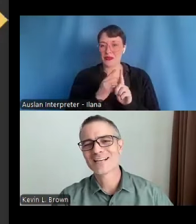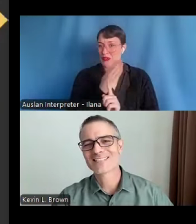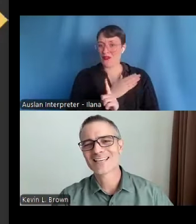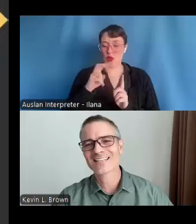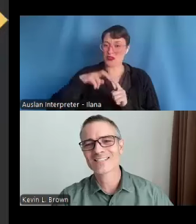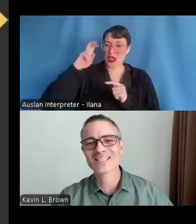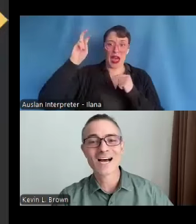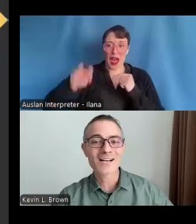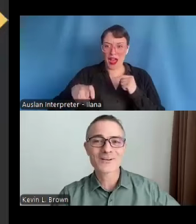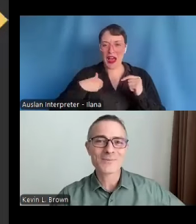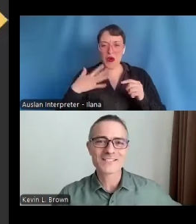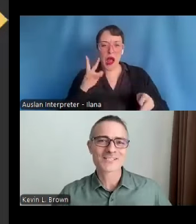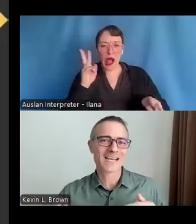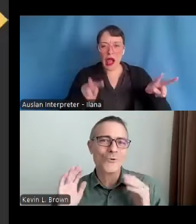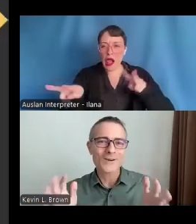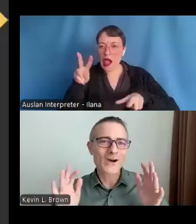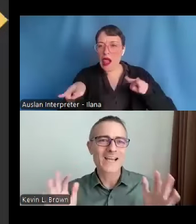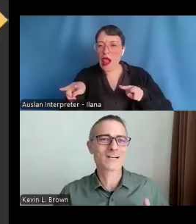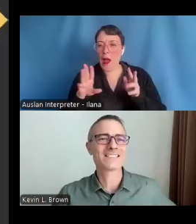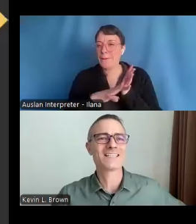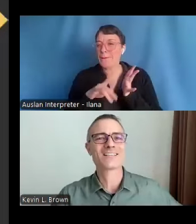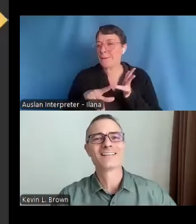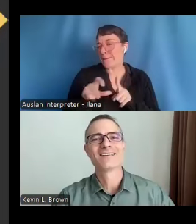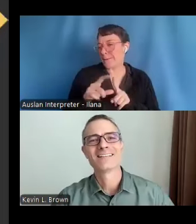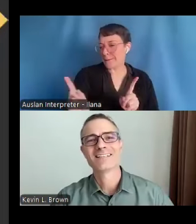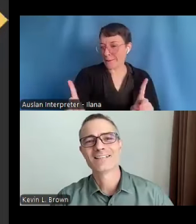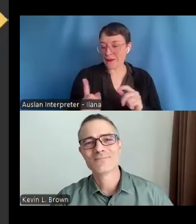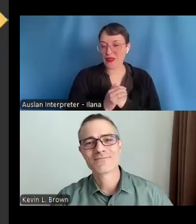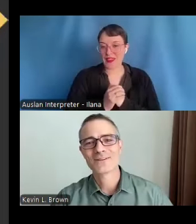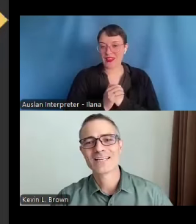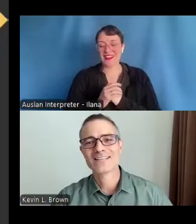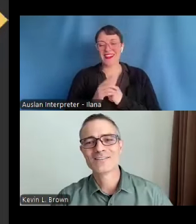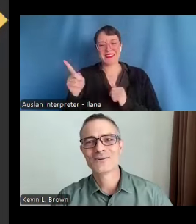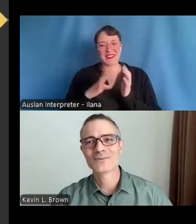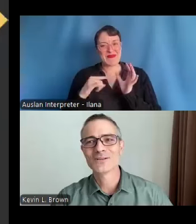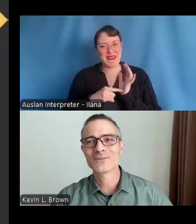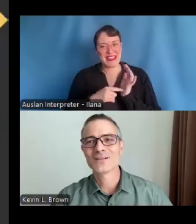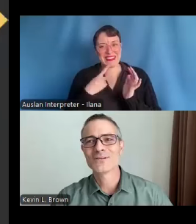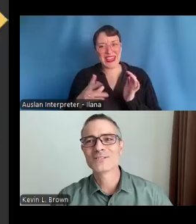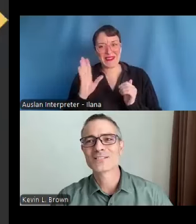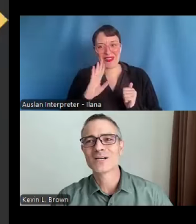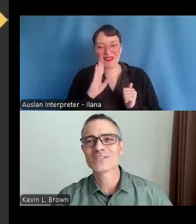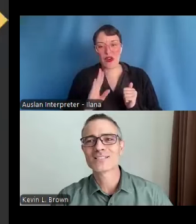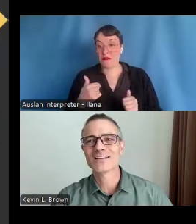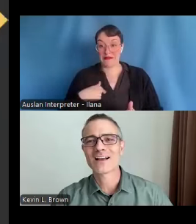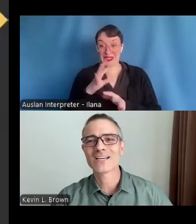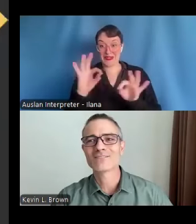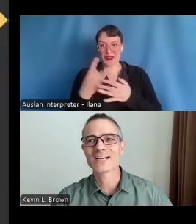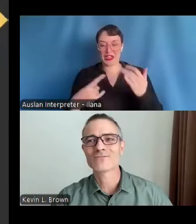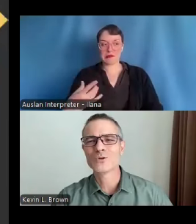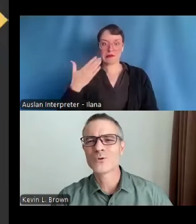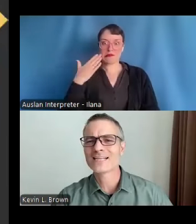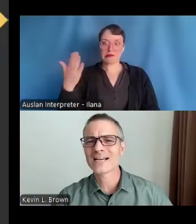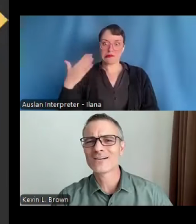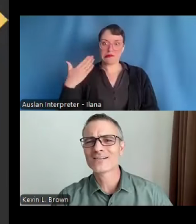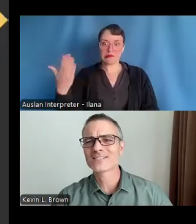as Matt said, this is not going to be just a one-way presentation. Definitely don't love those as much as having kind